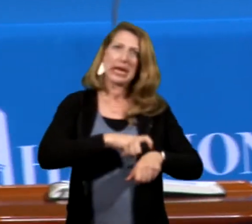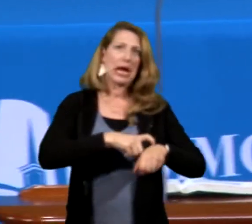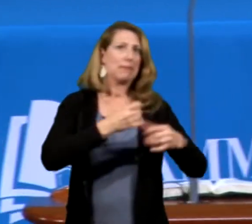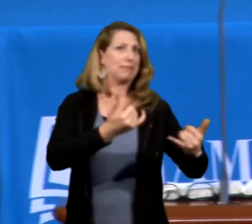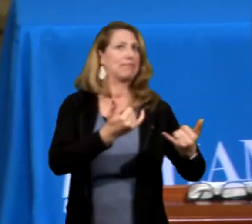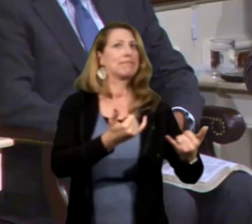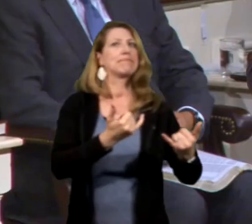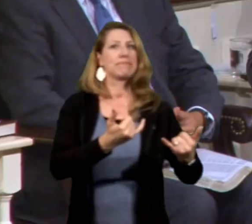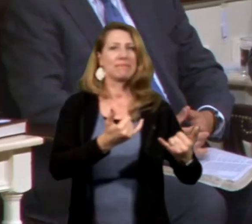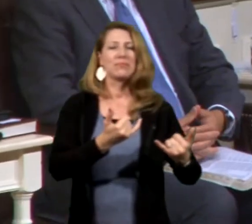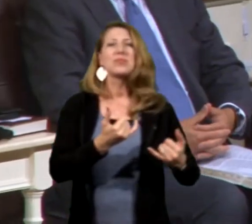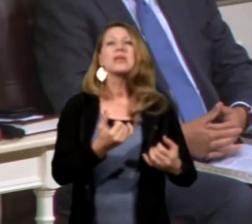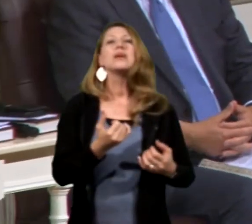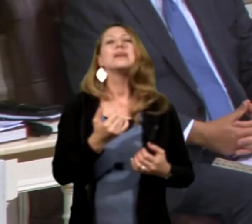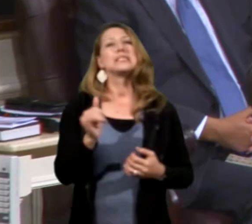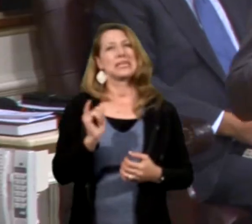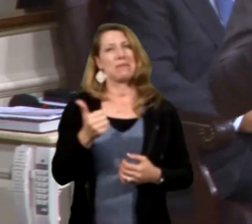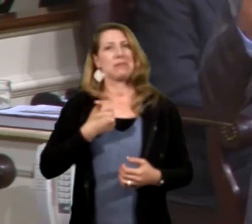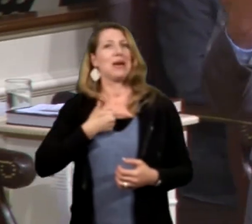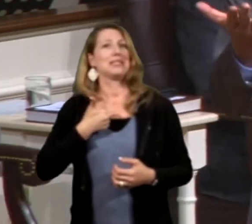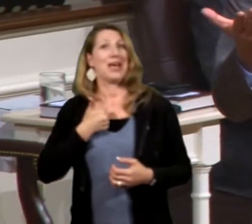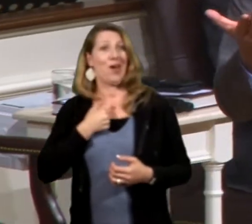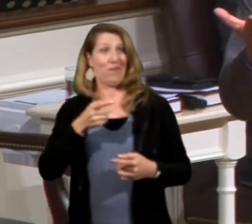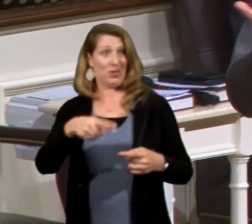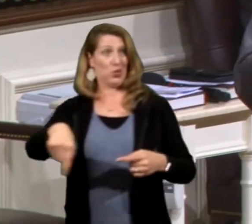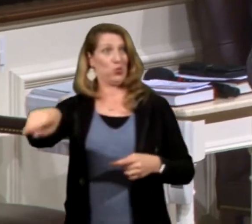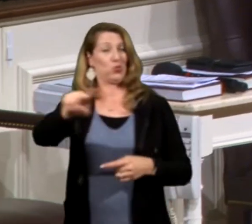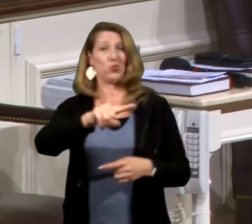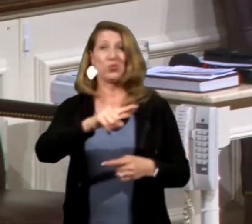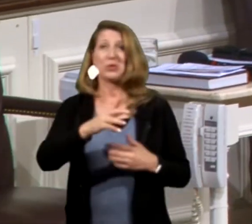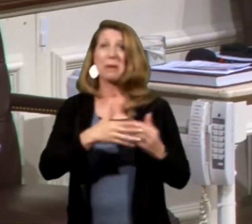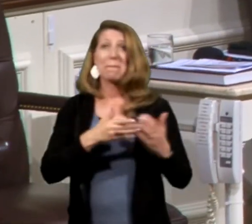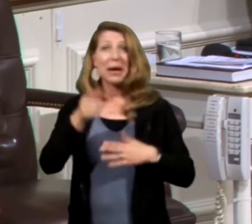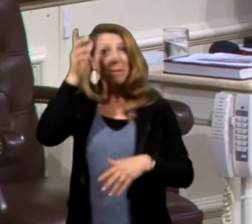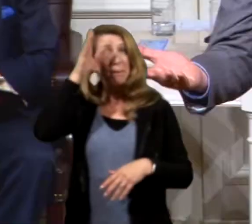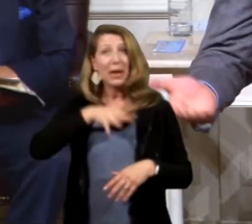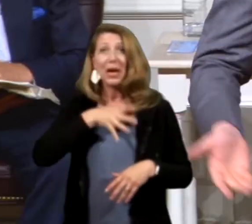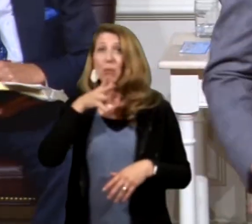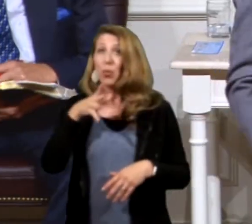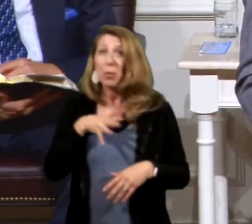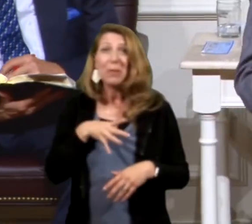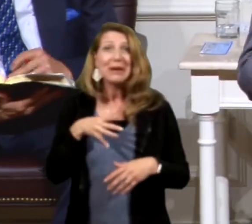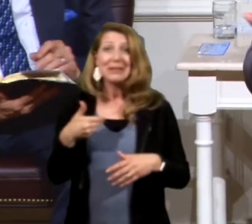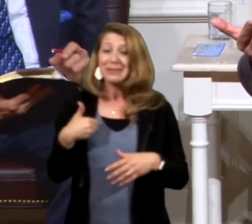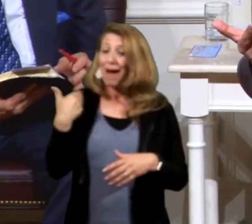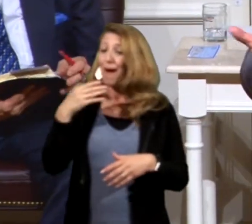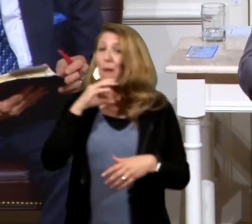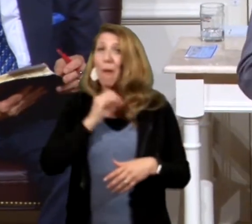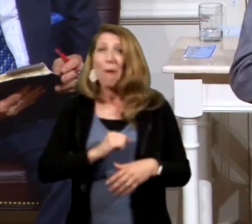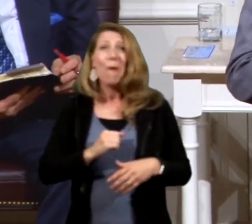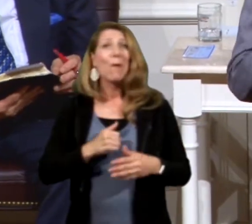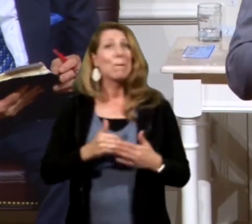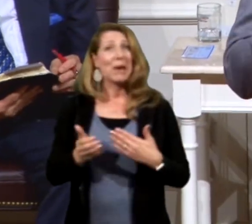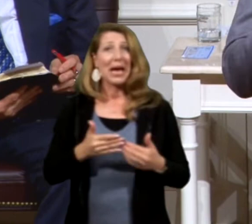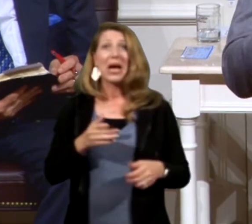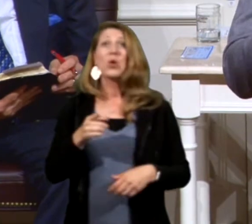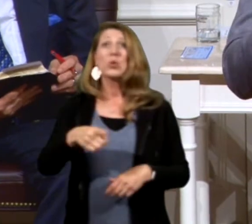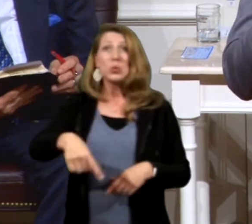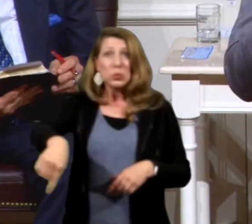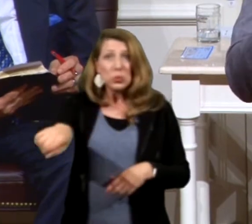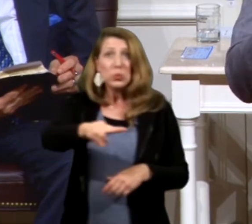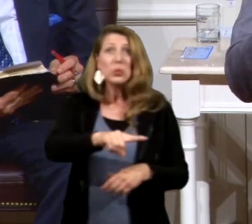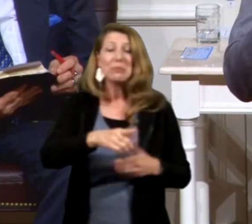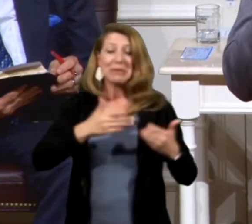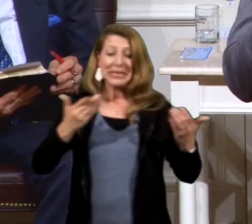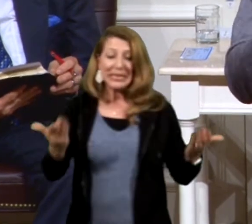one of us in this room, myself included and you included, whether you are a male or a female, whether you're young or old, you are in